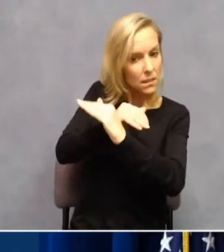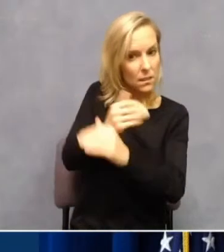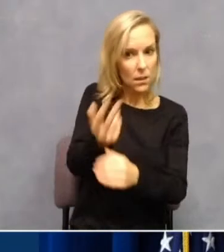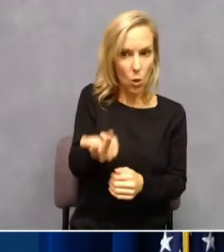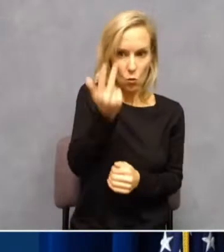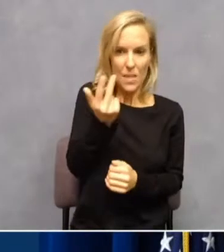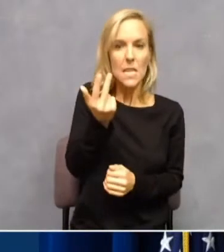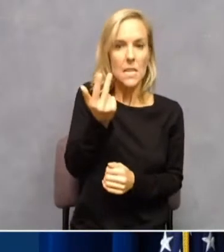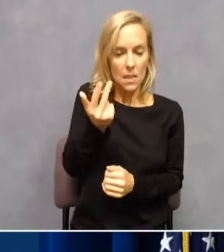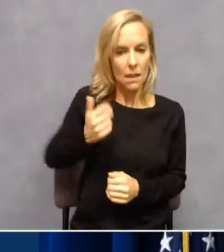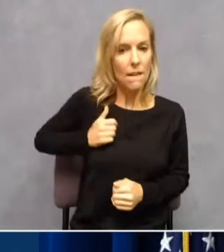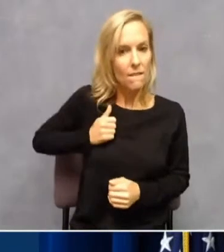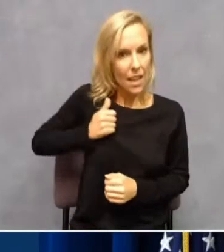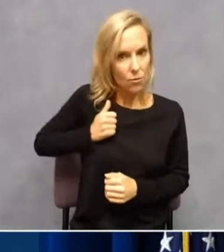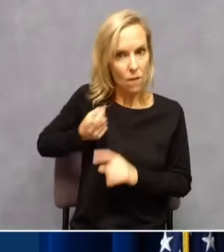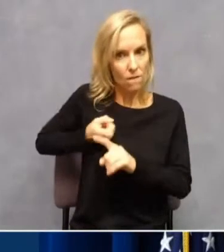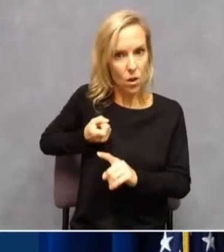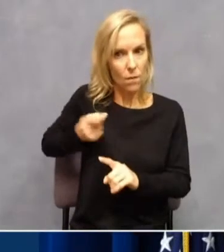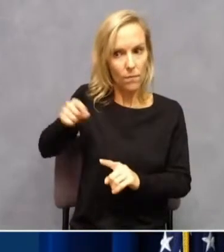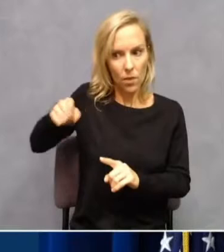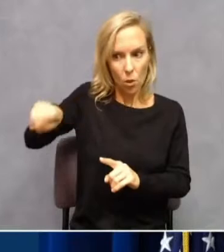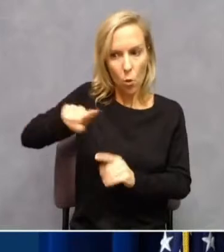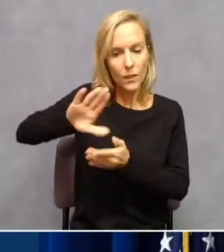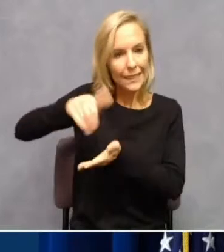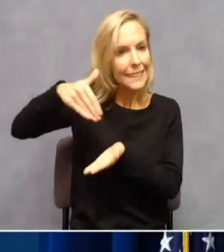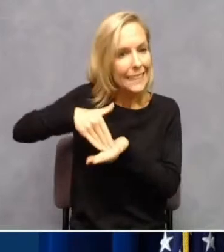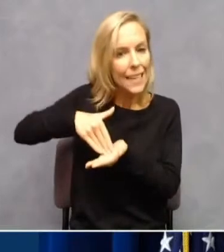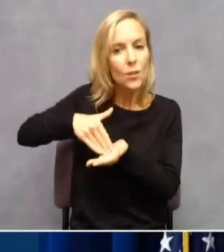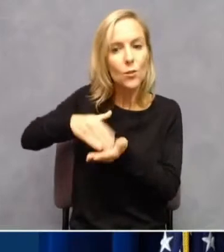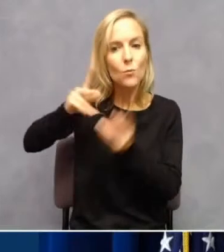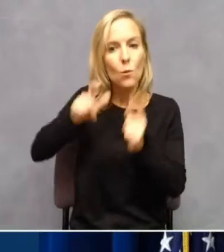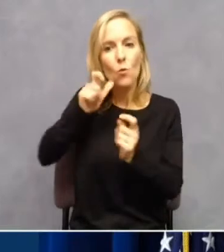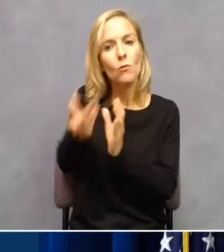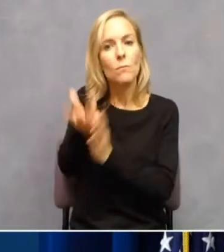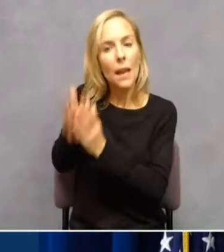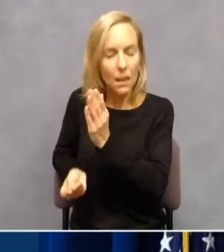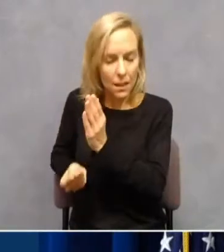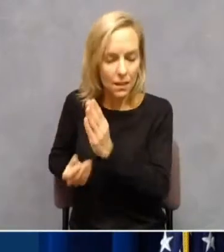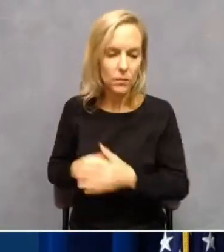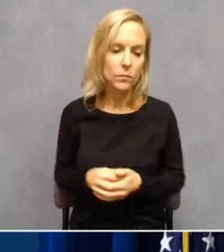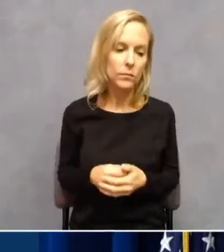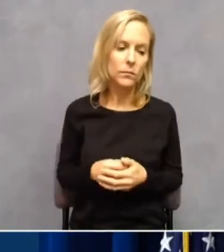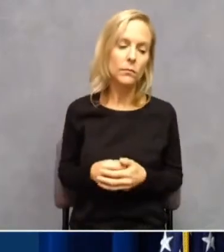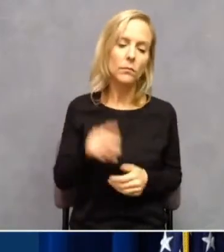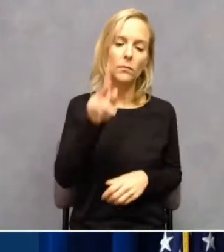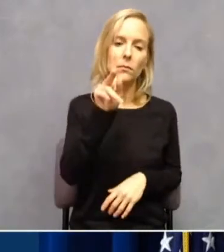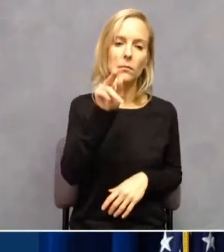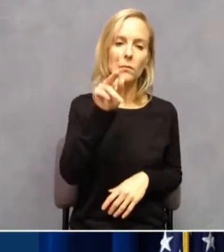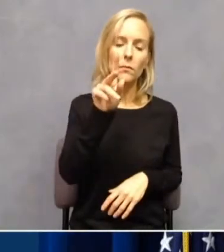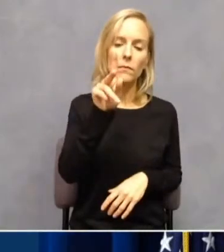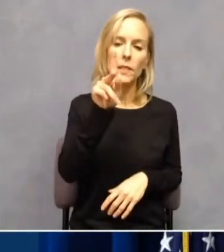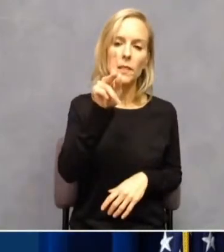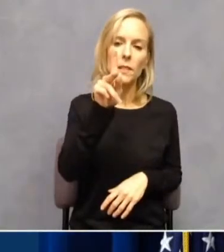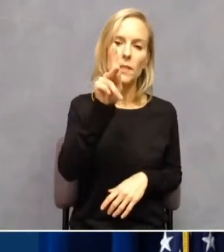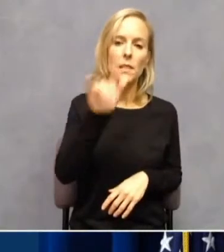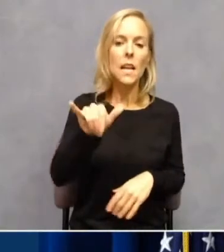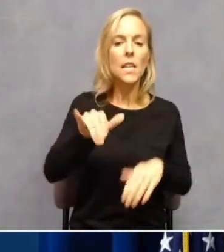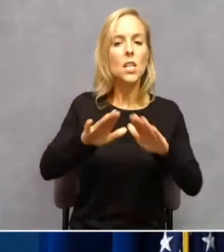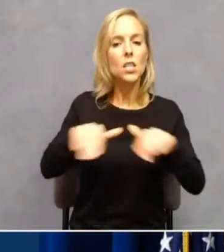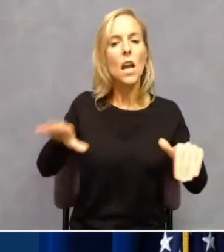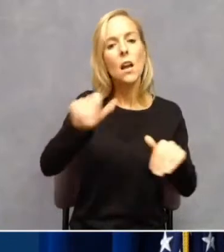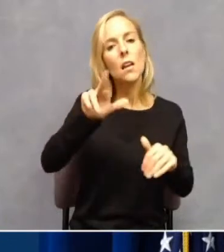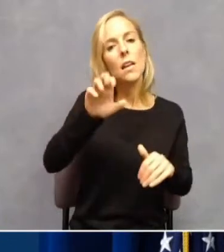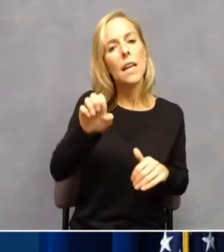veterans from our veteran centers that we have lost. Kentucky Child Care Facilities, 8 new facilities with at least